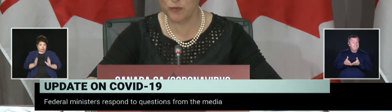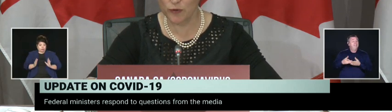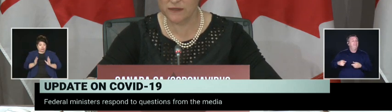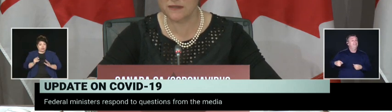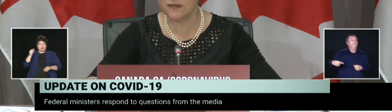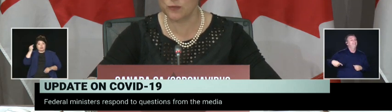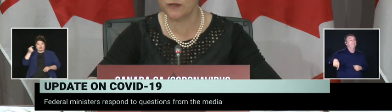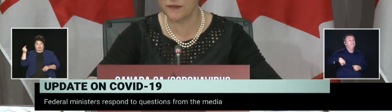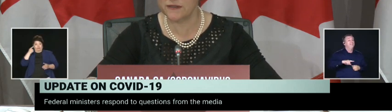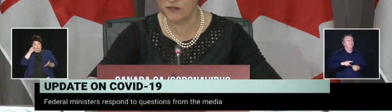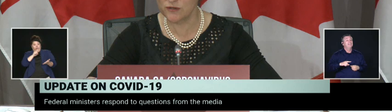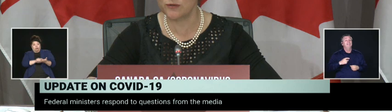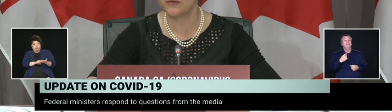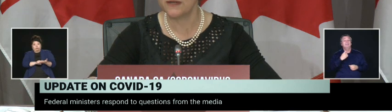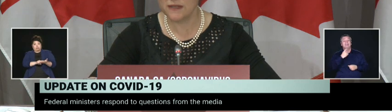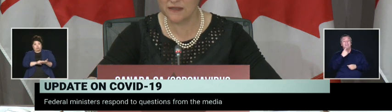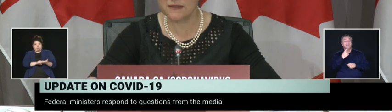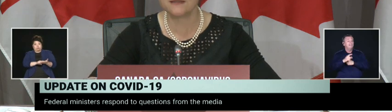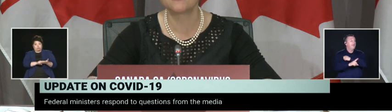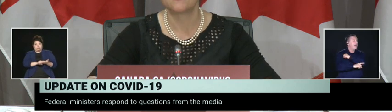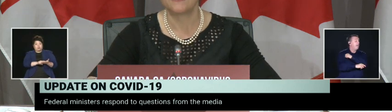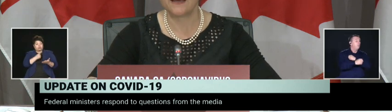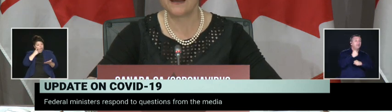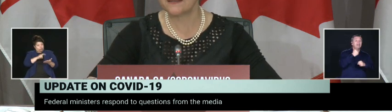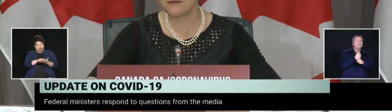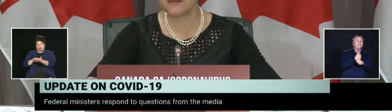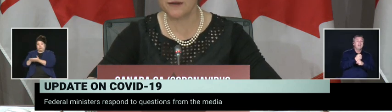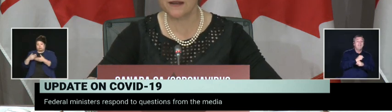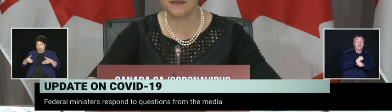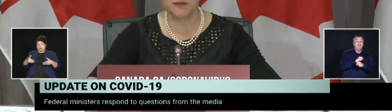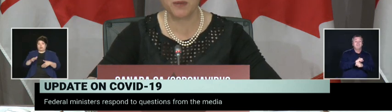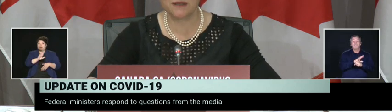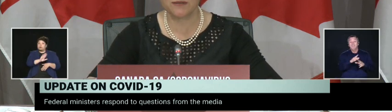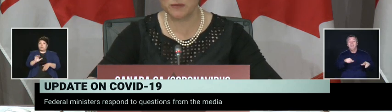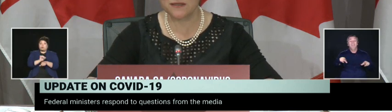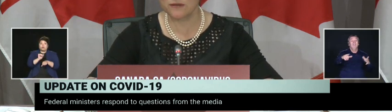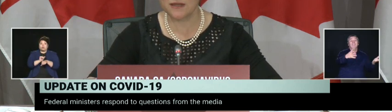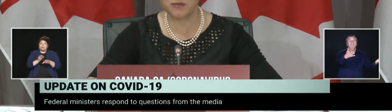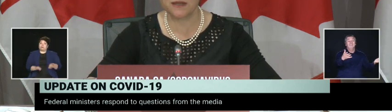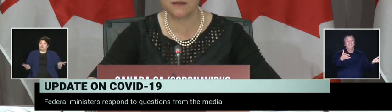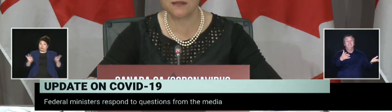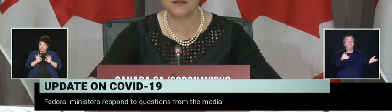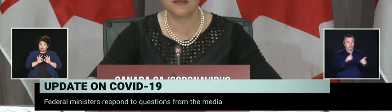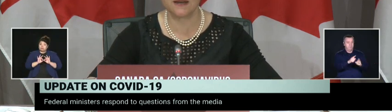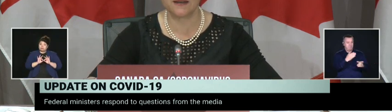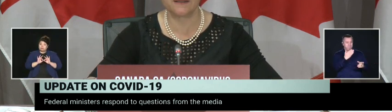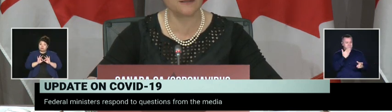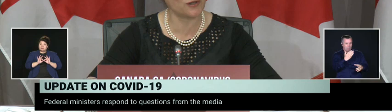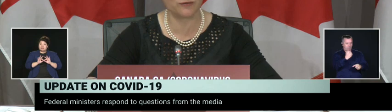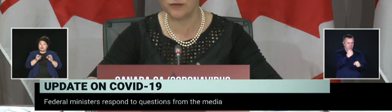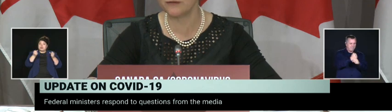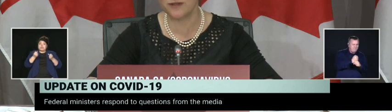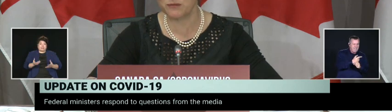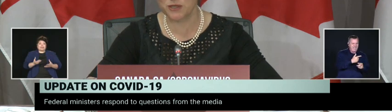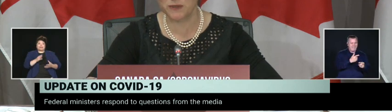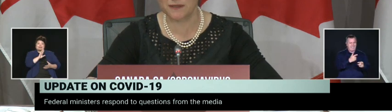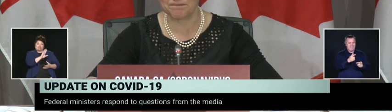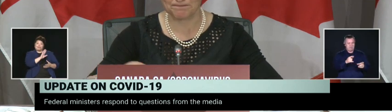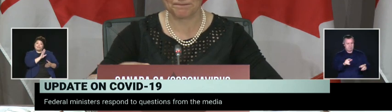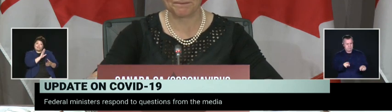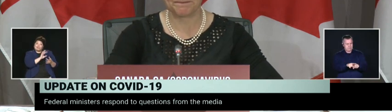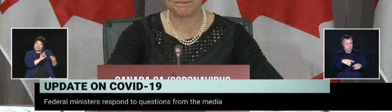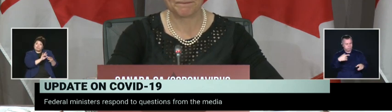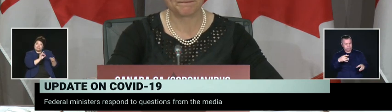how important the work they do is, and of the fact that many of them, as you say, Mackenzie, don't earn very much